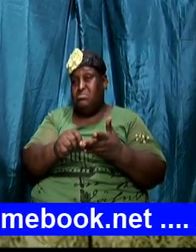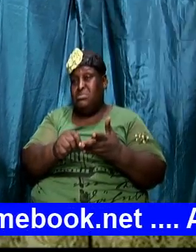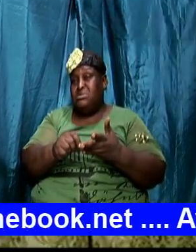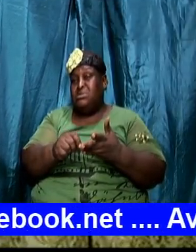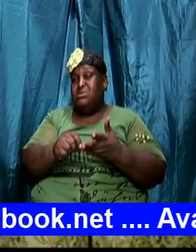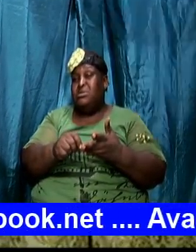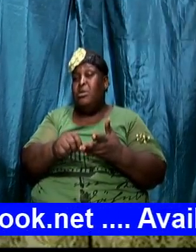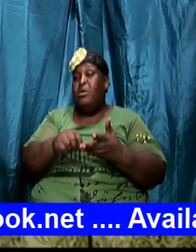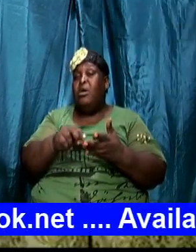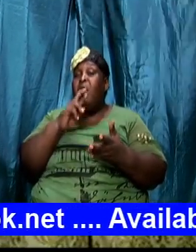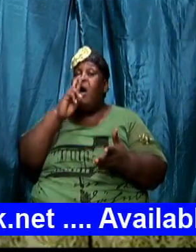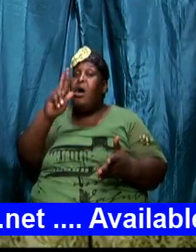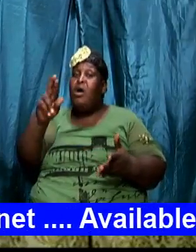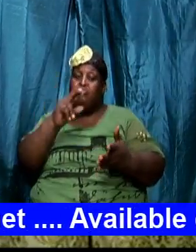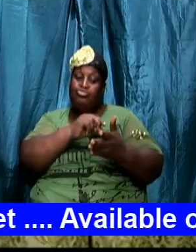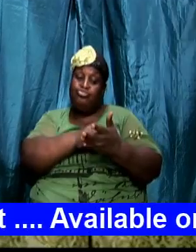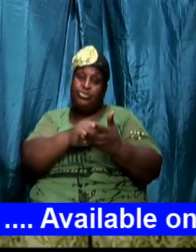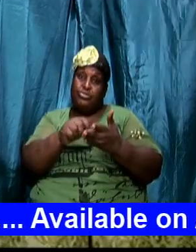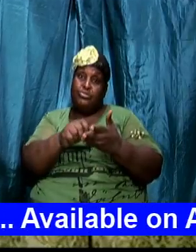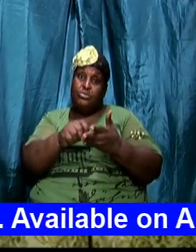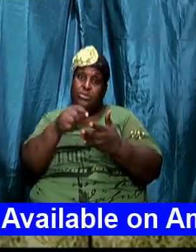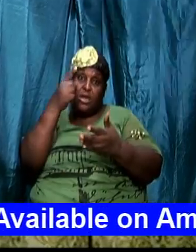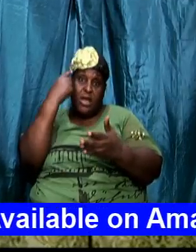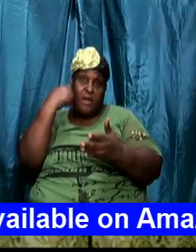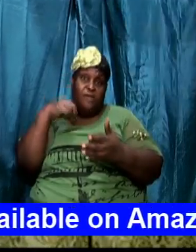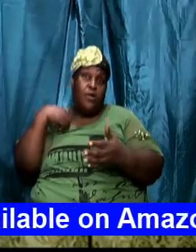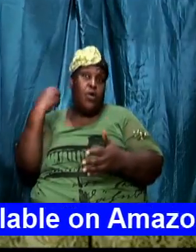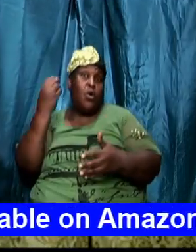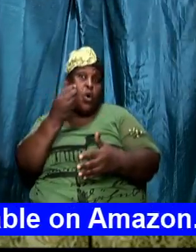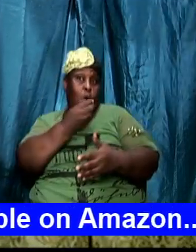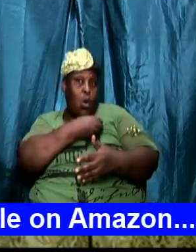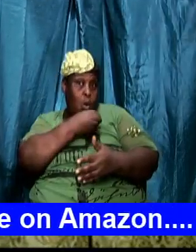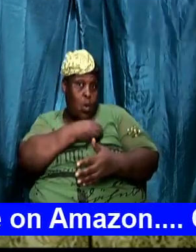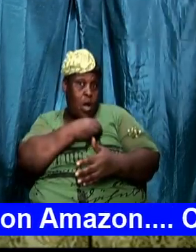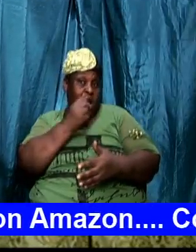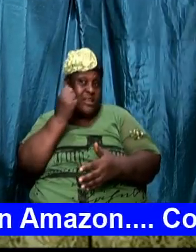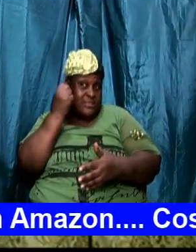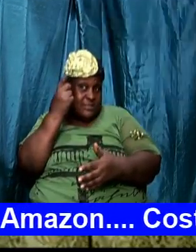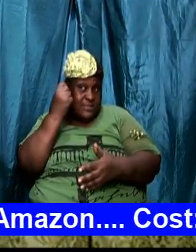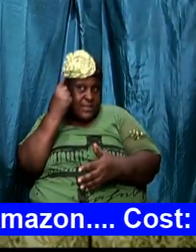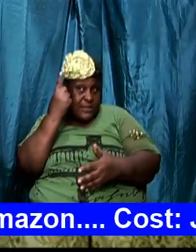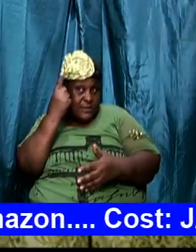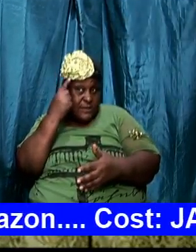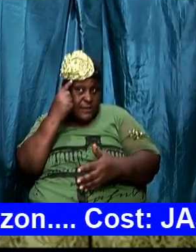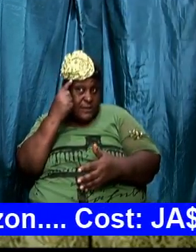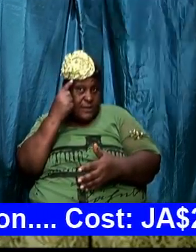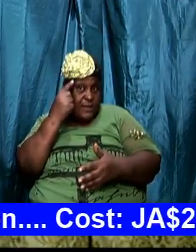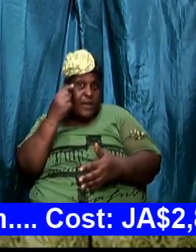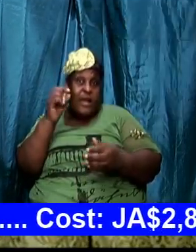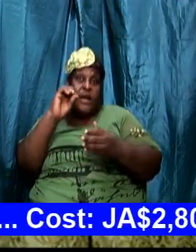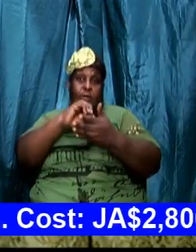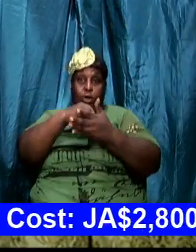are written for our admonition, so that we can learn